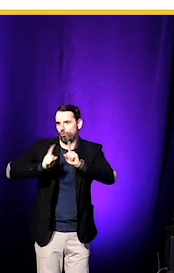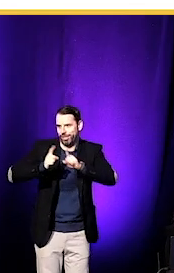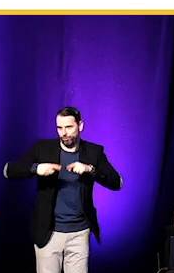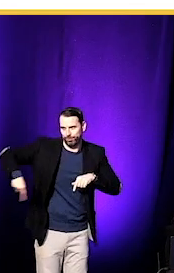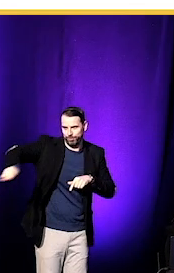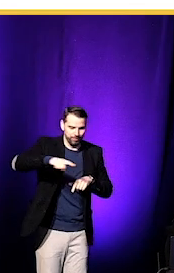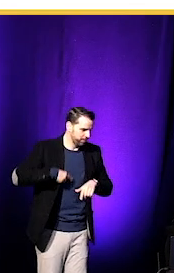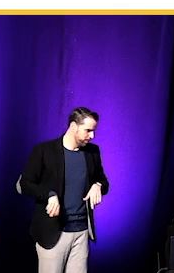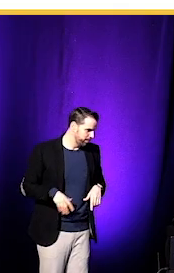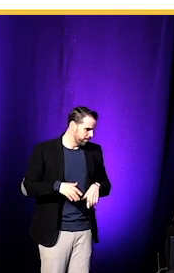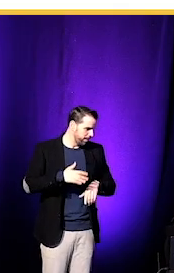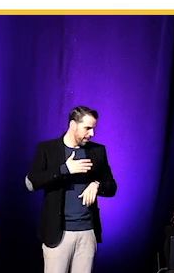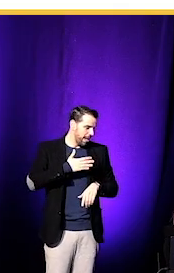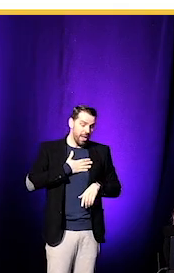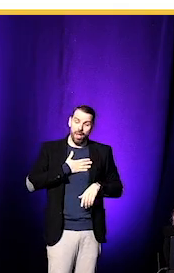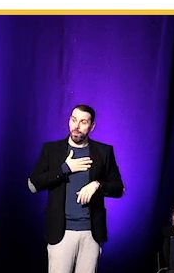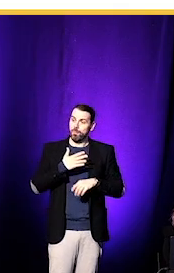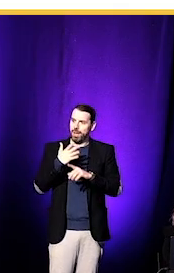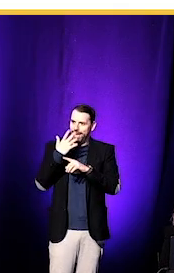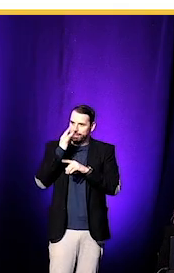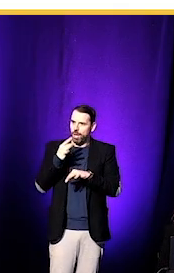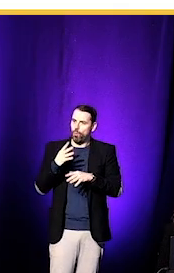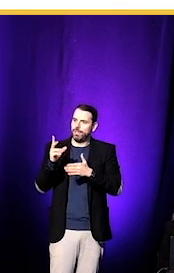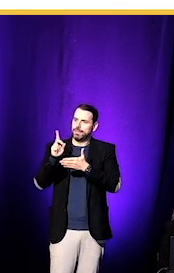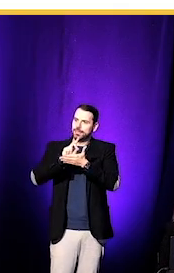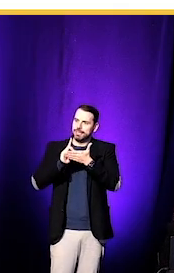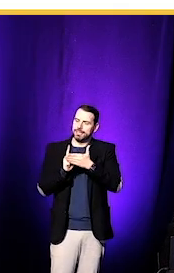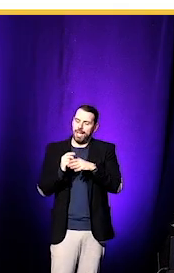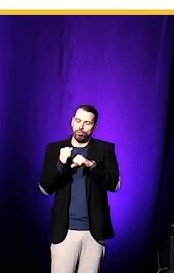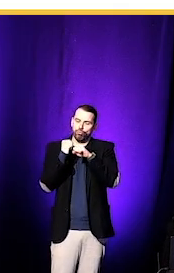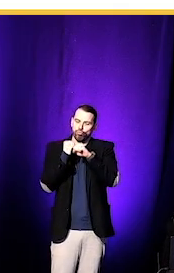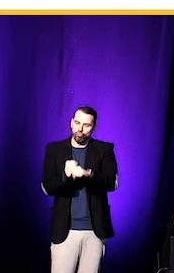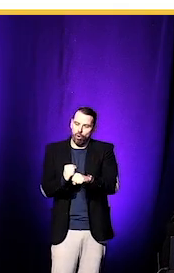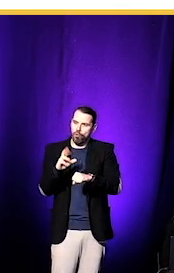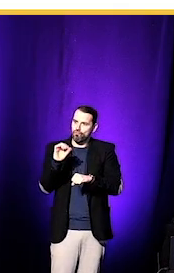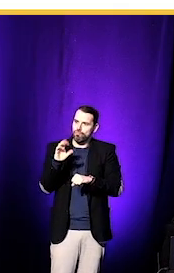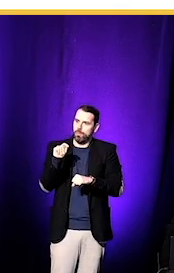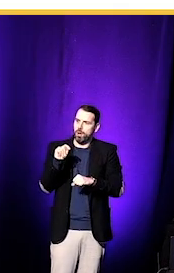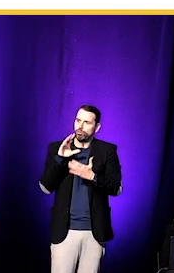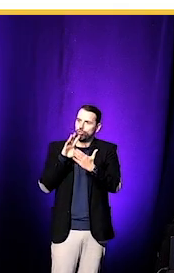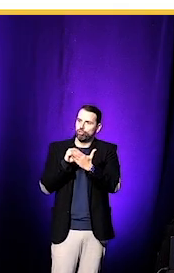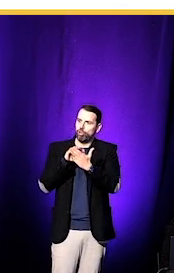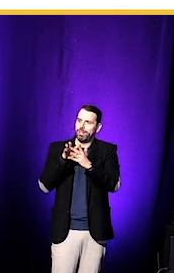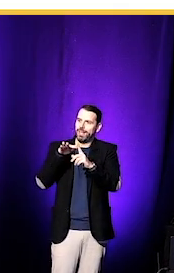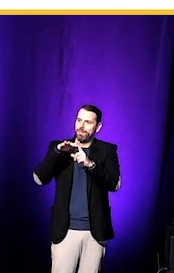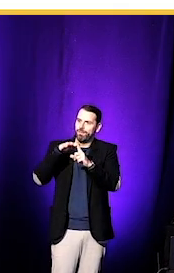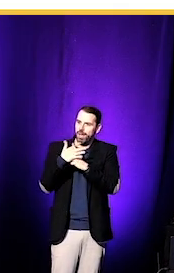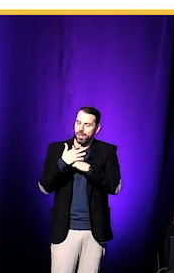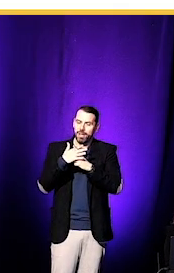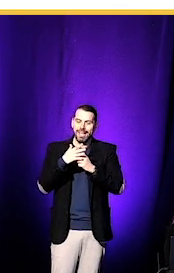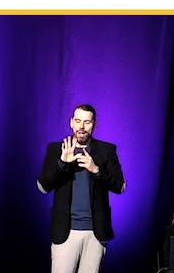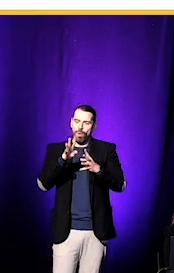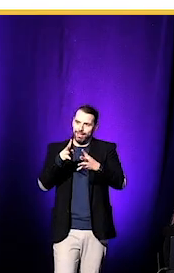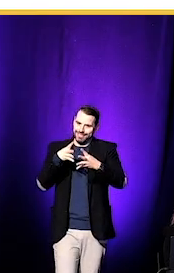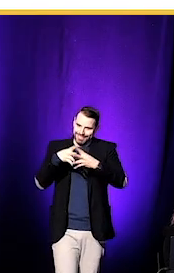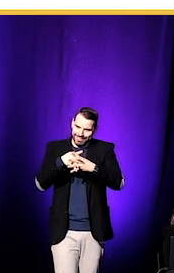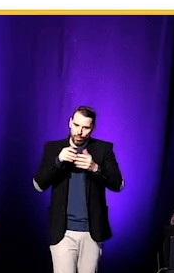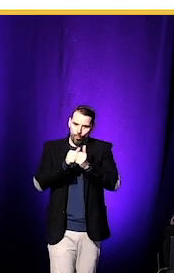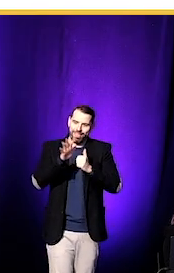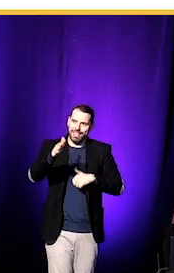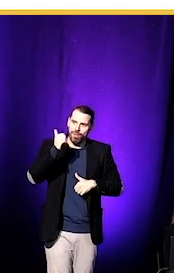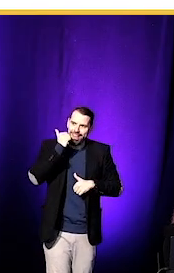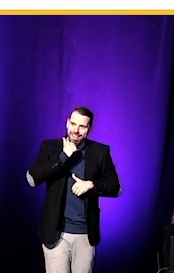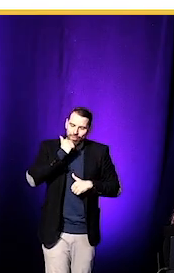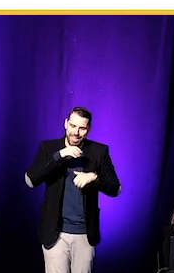So my interest in designing robust and nurturing learning environments in people's rich everyday practices, their learning and